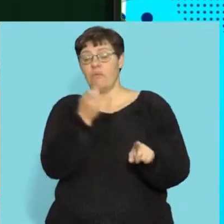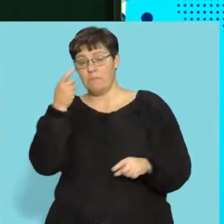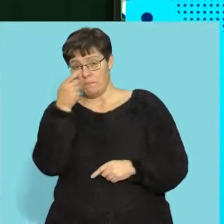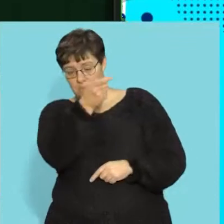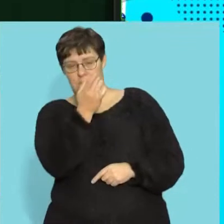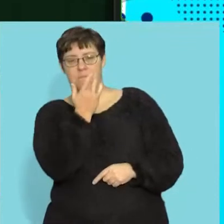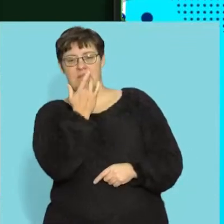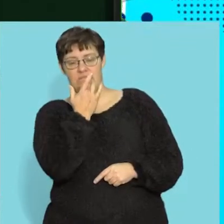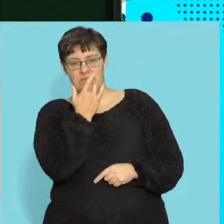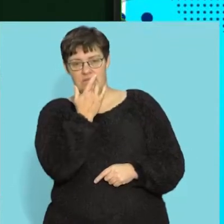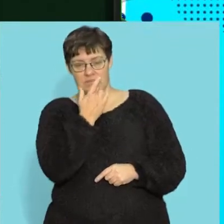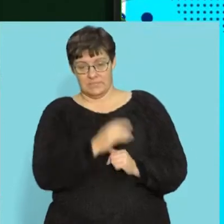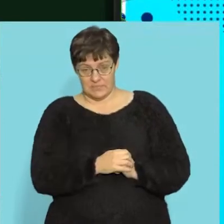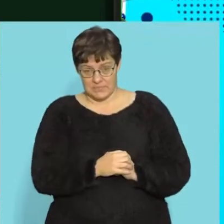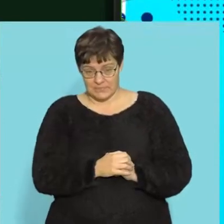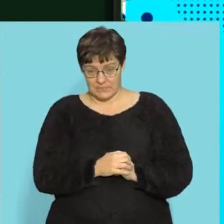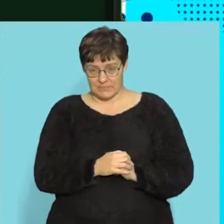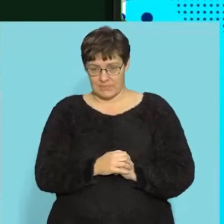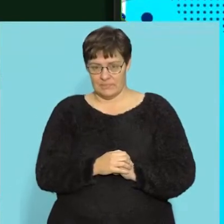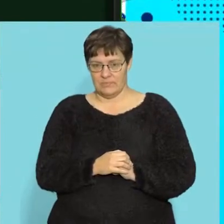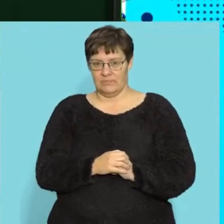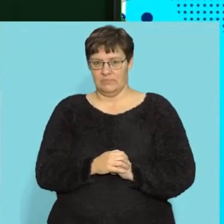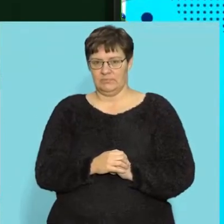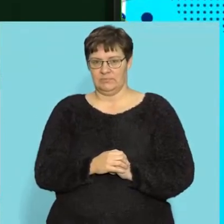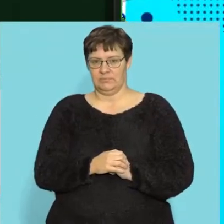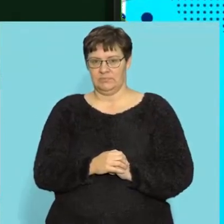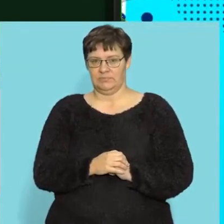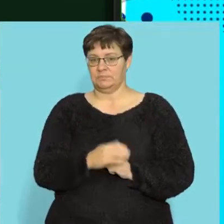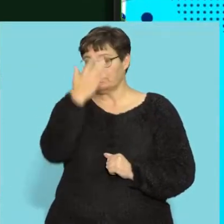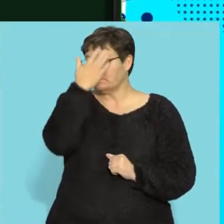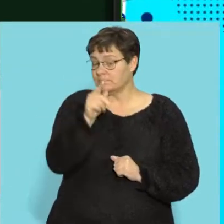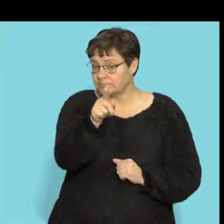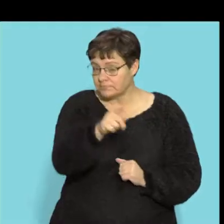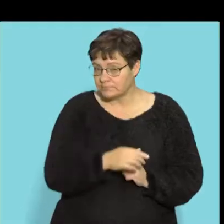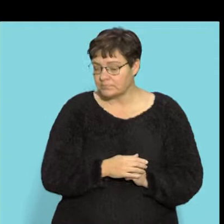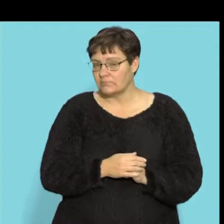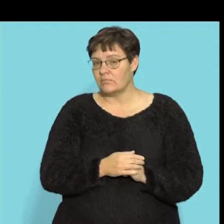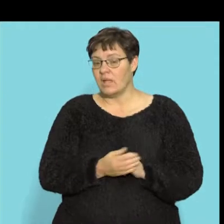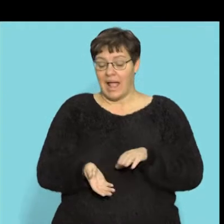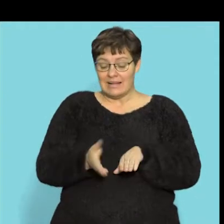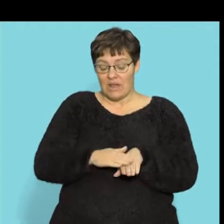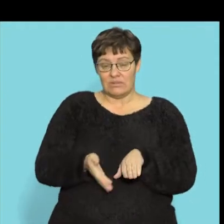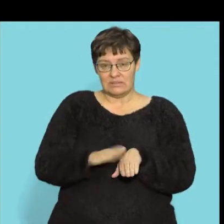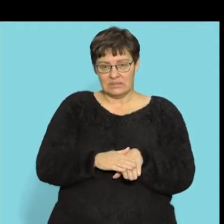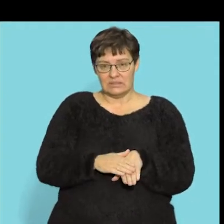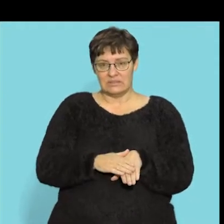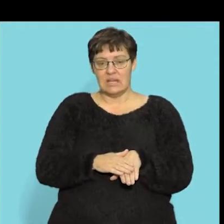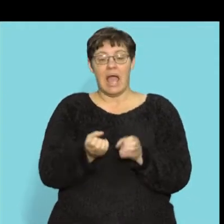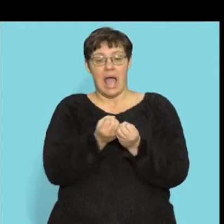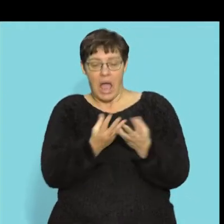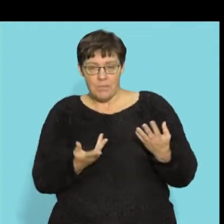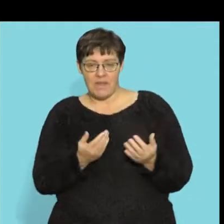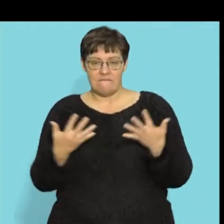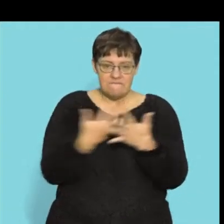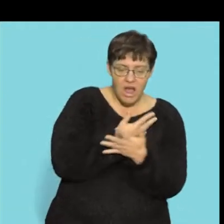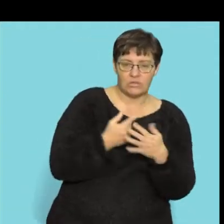energy primarily comes from the battery or the cell, right? Okay. Now, we know also that current is the